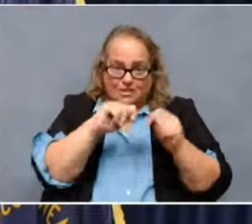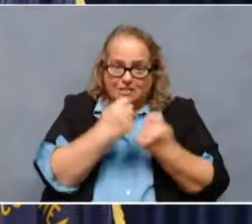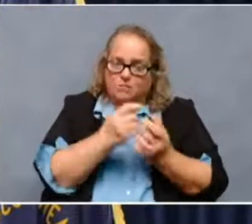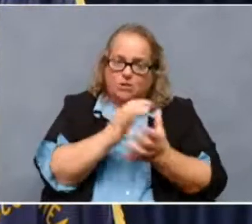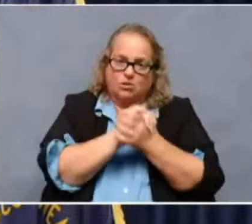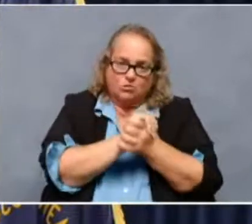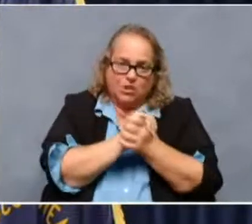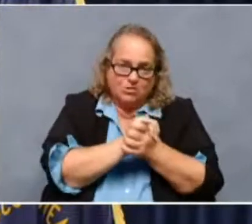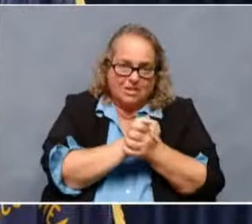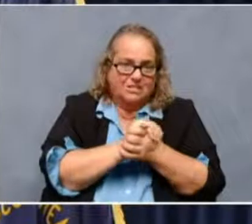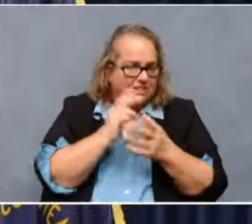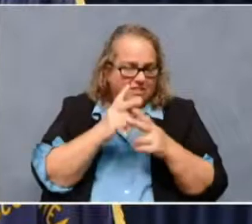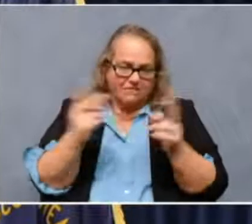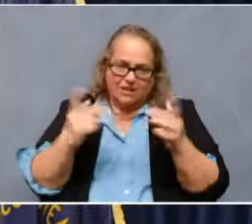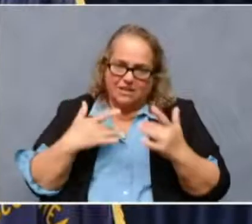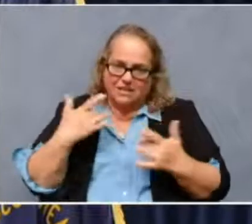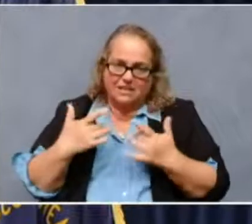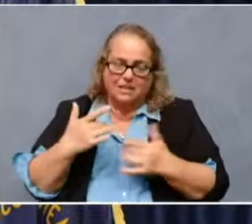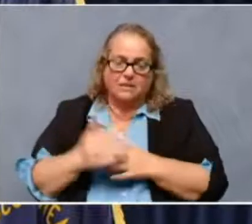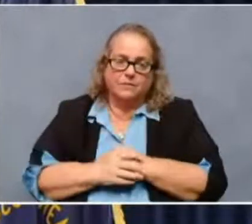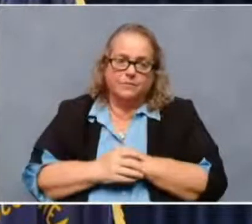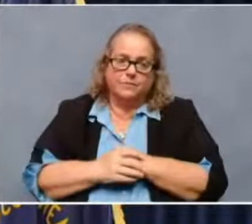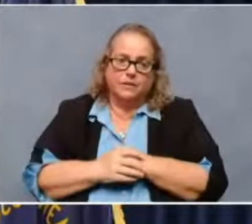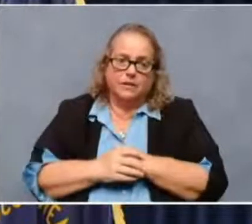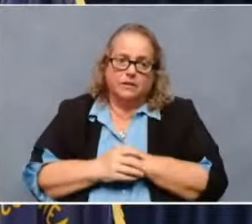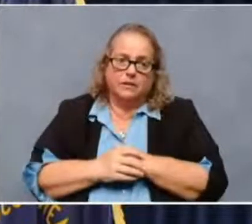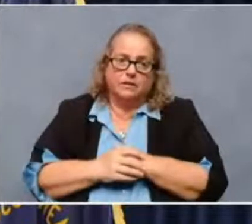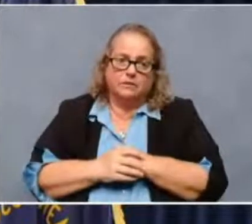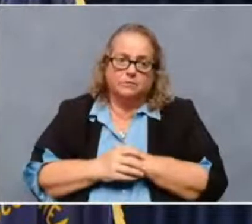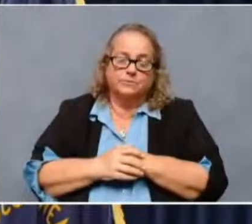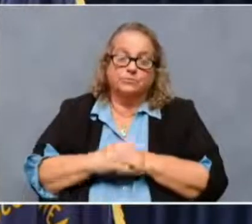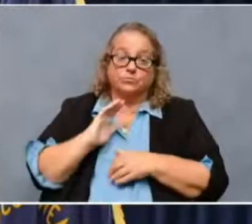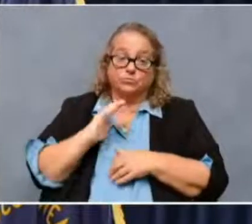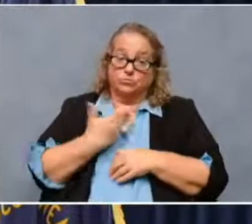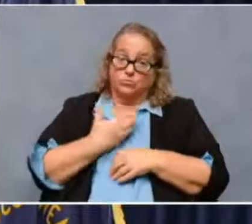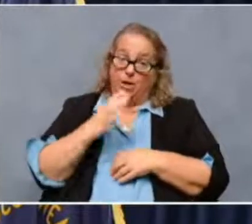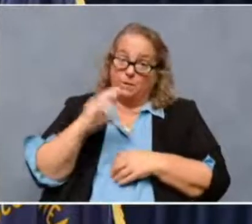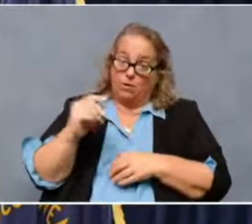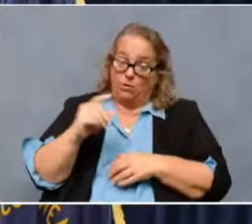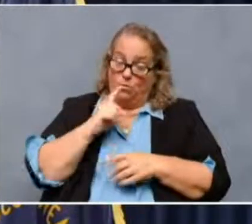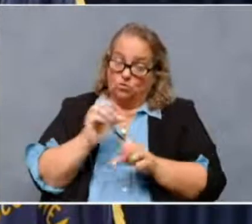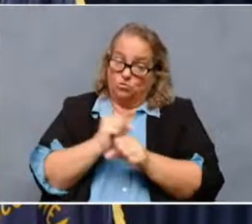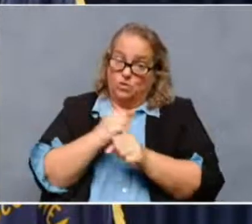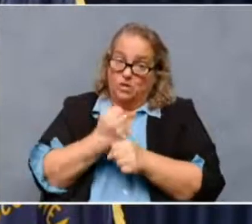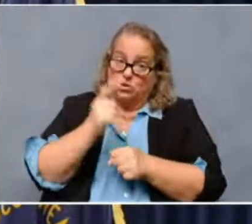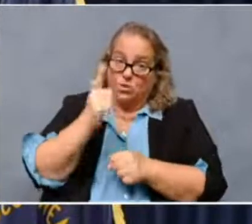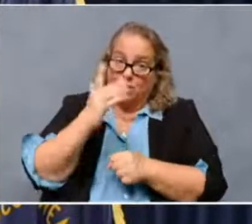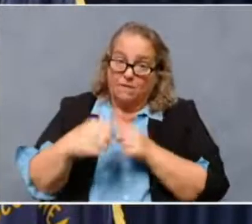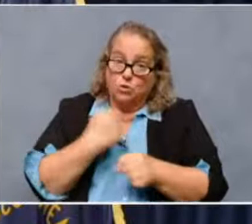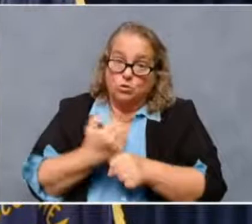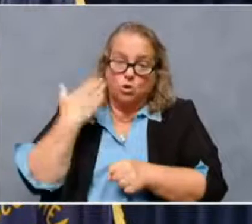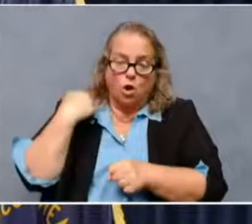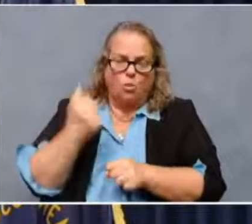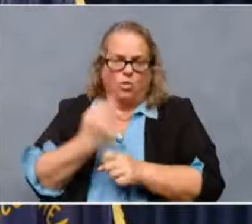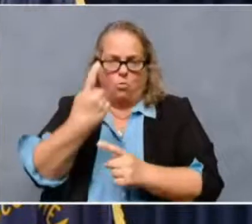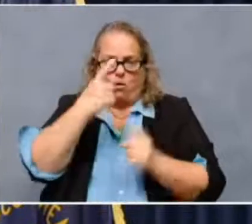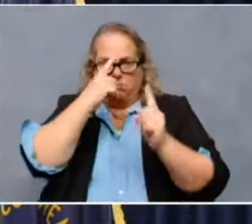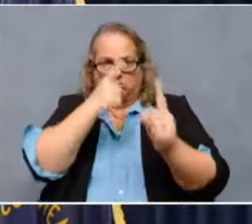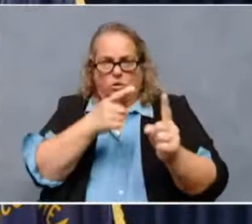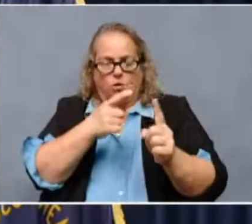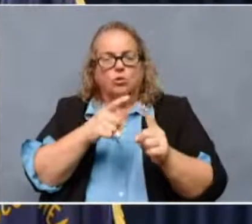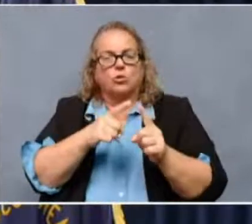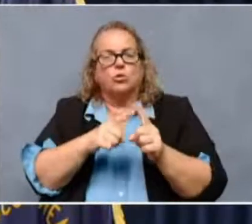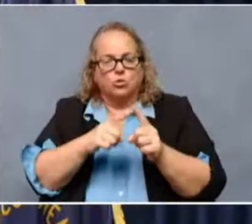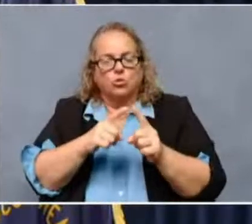exciting. Argue was created 25 years ago with one mission, and that was to improve the lives of everyone who affiliated